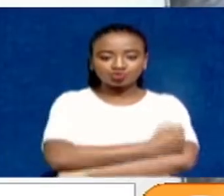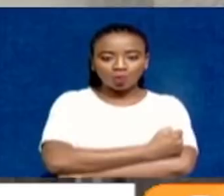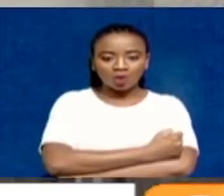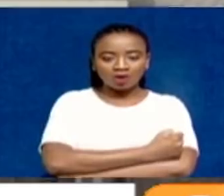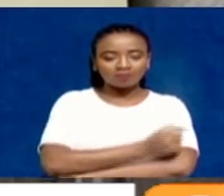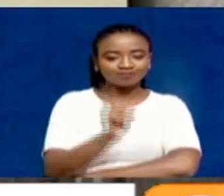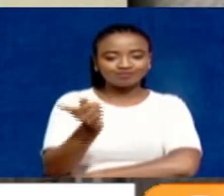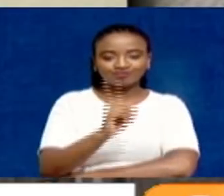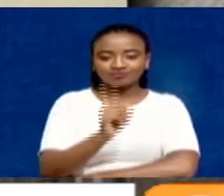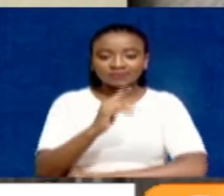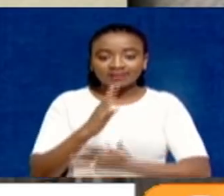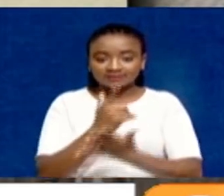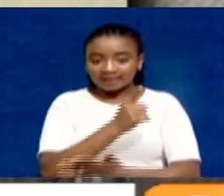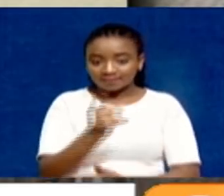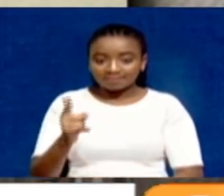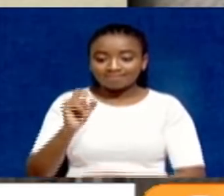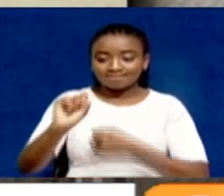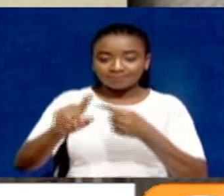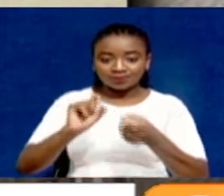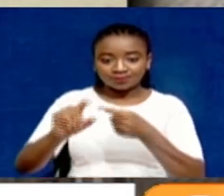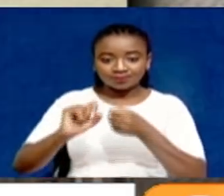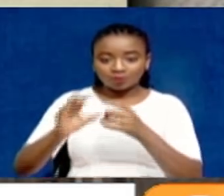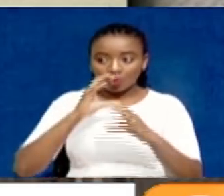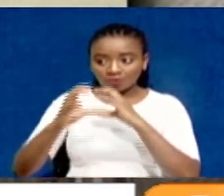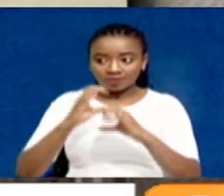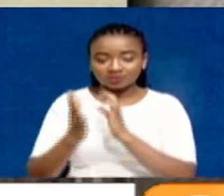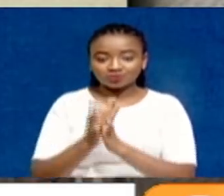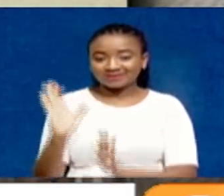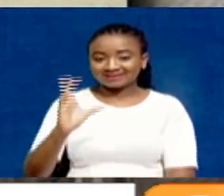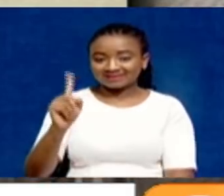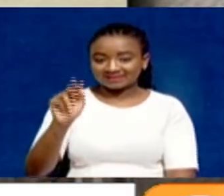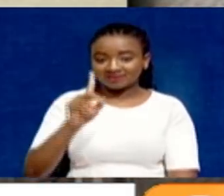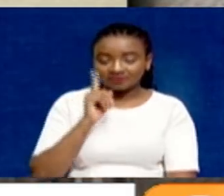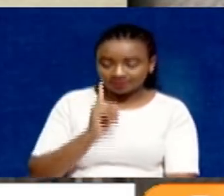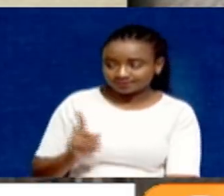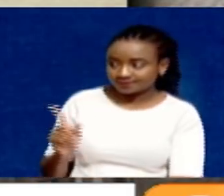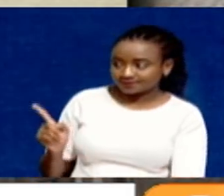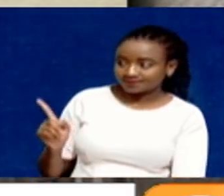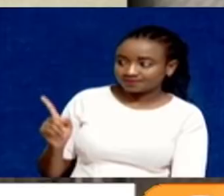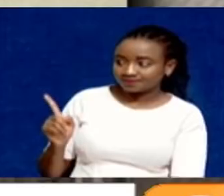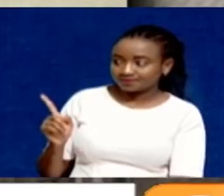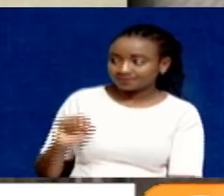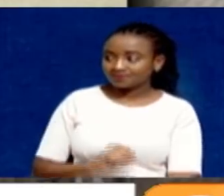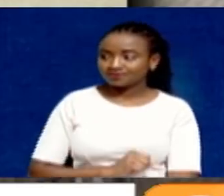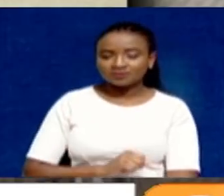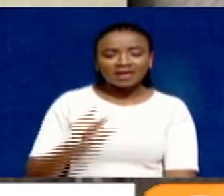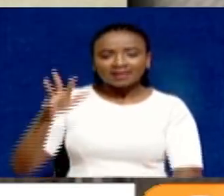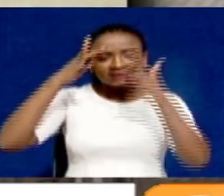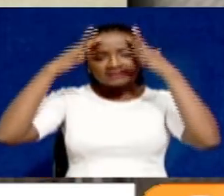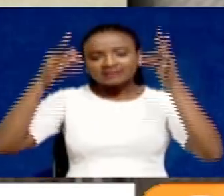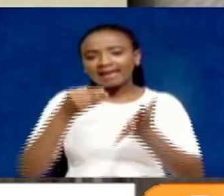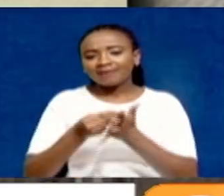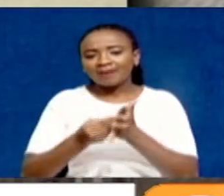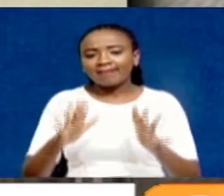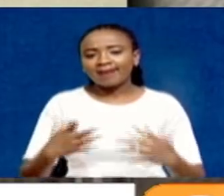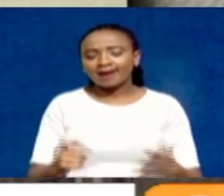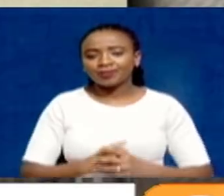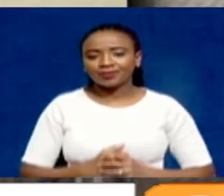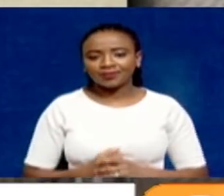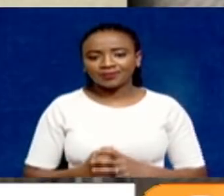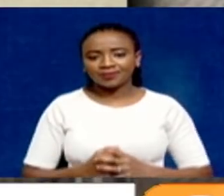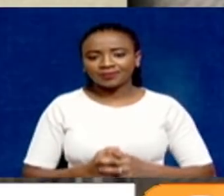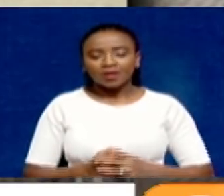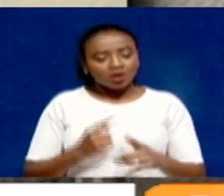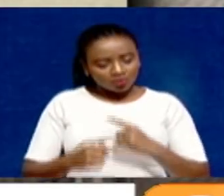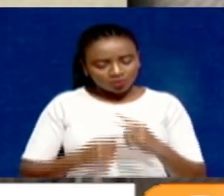inferno. In text messages sent to Citizen TV, the parents are questioning how the figure was arrived at while investigations are